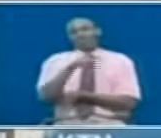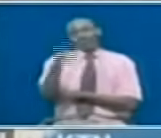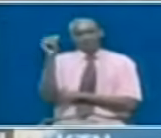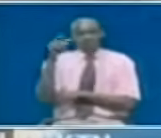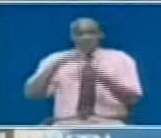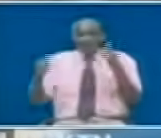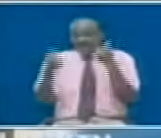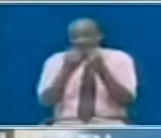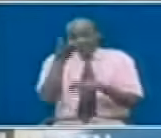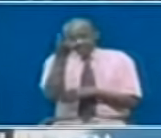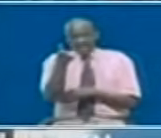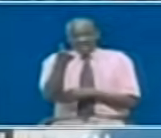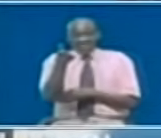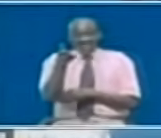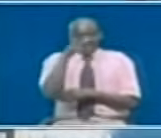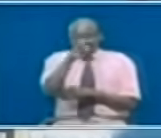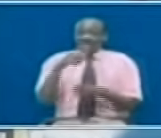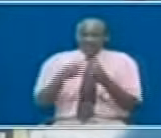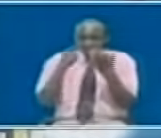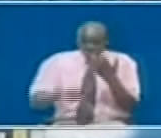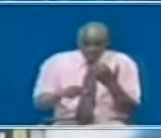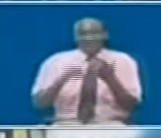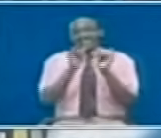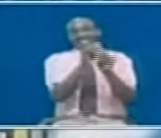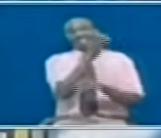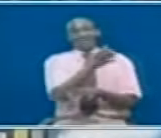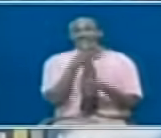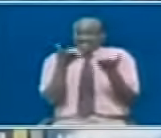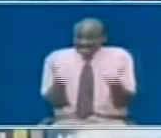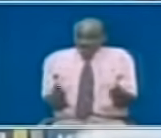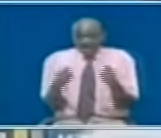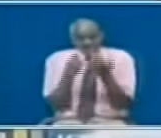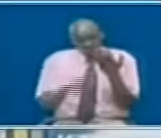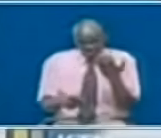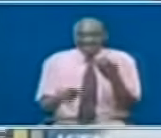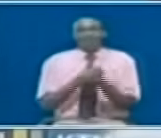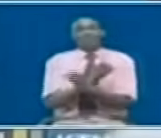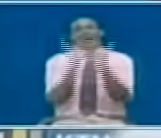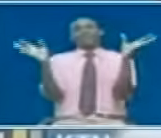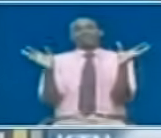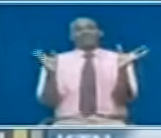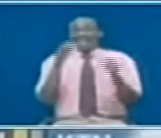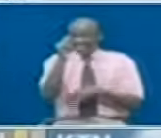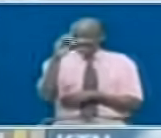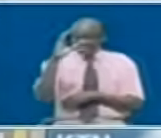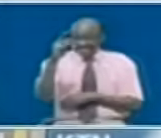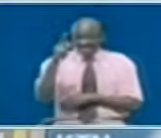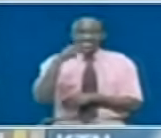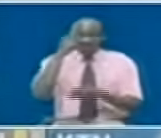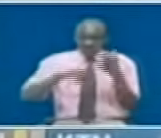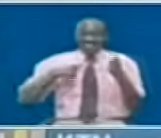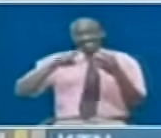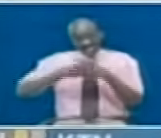What happened at King Castle Inn was meant to stay at King Castle Inn. Well, not anymore. The Anglican Church says it has